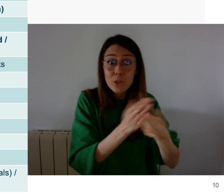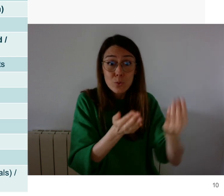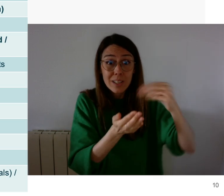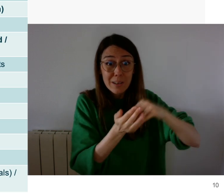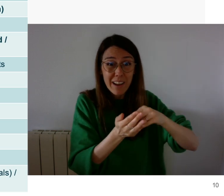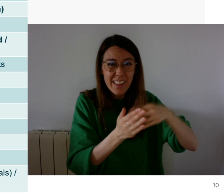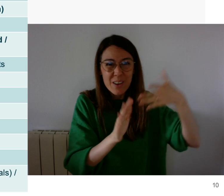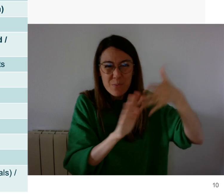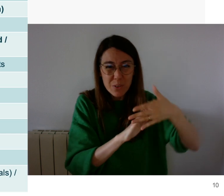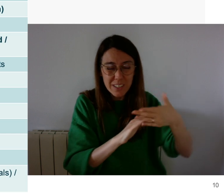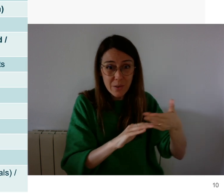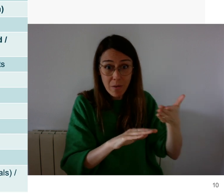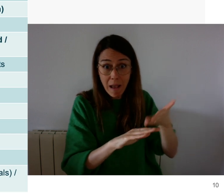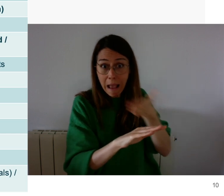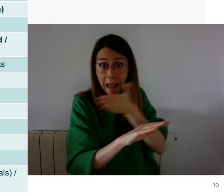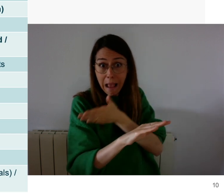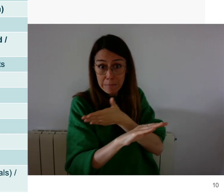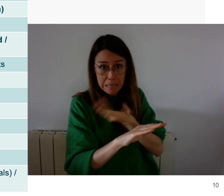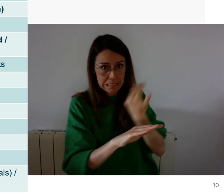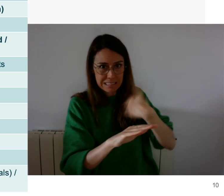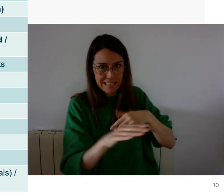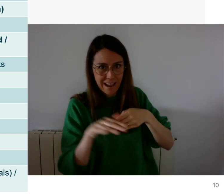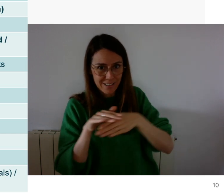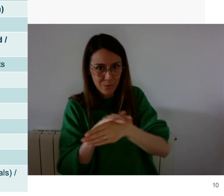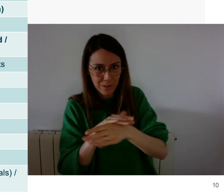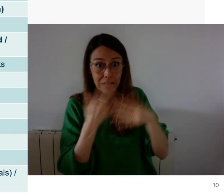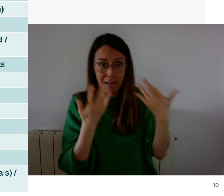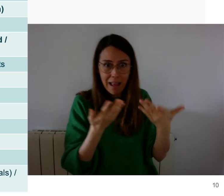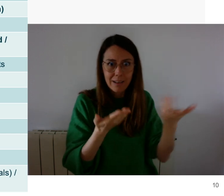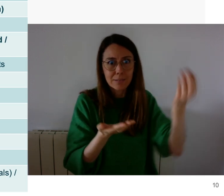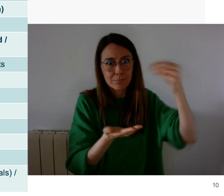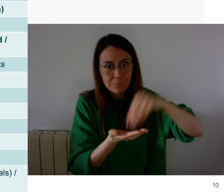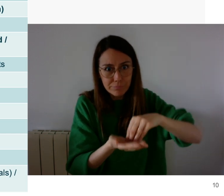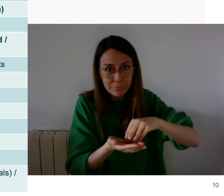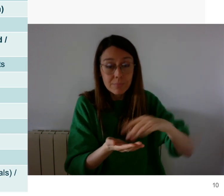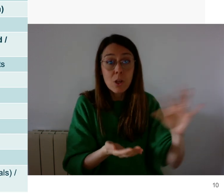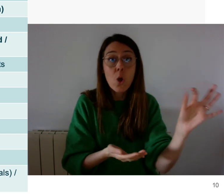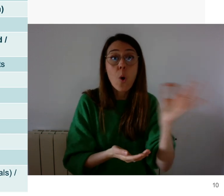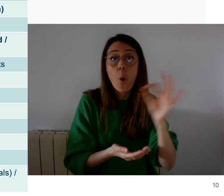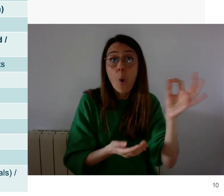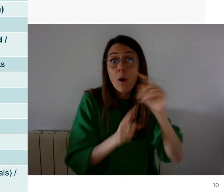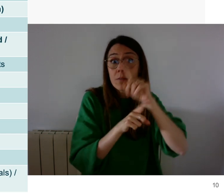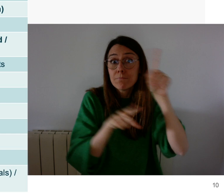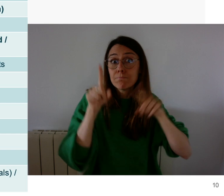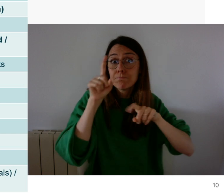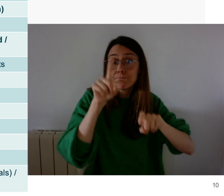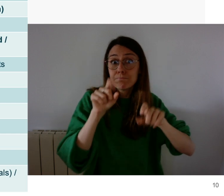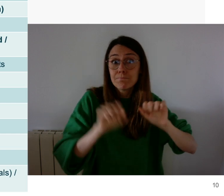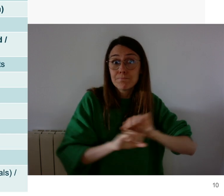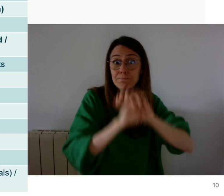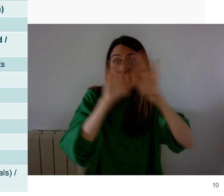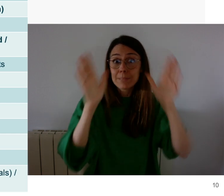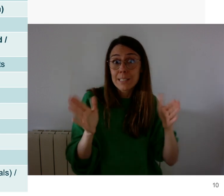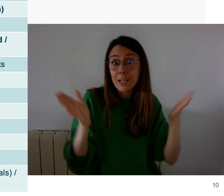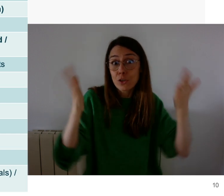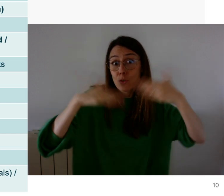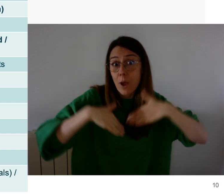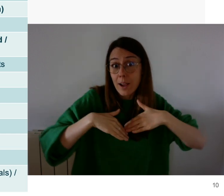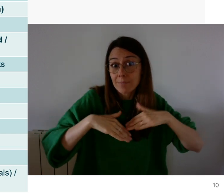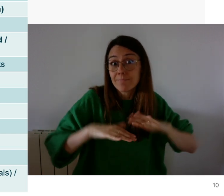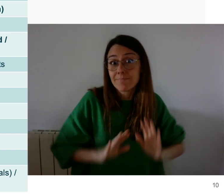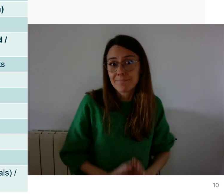referent that the classifier was referring to. So whether the referent was introduced,